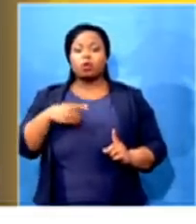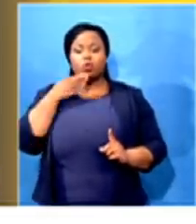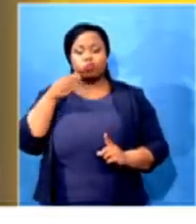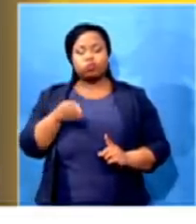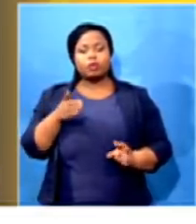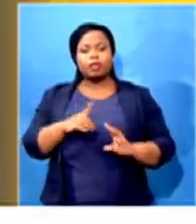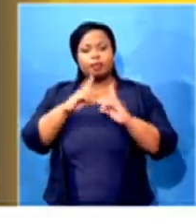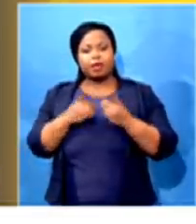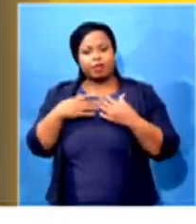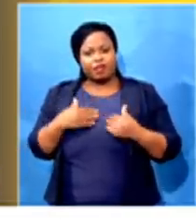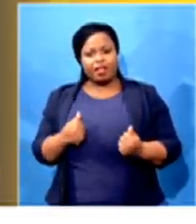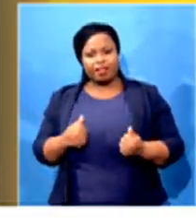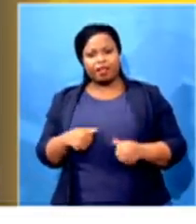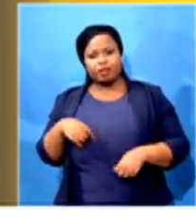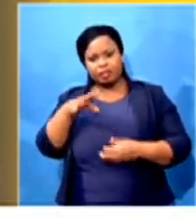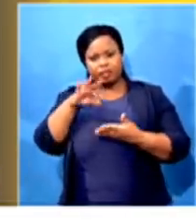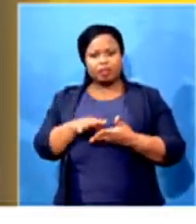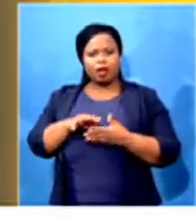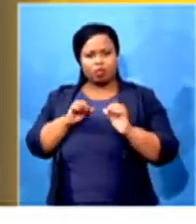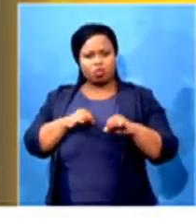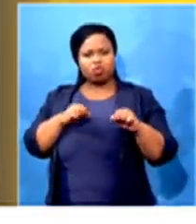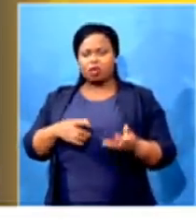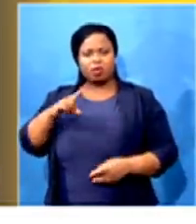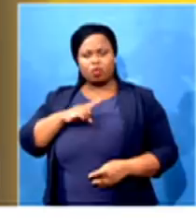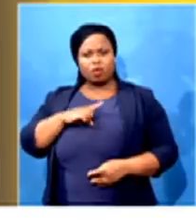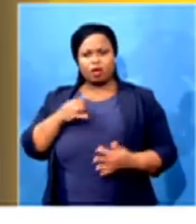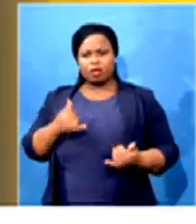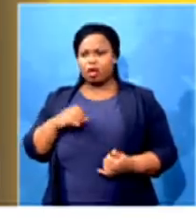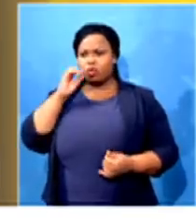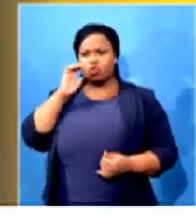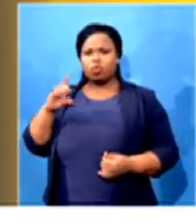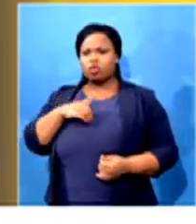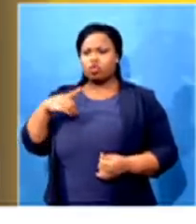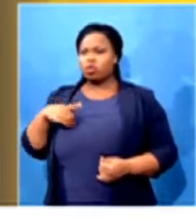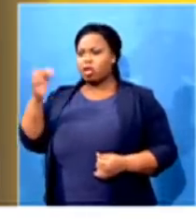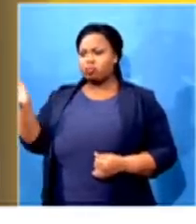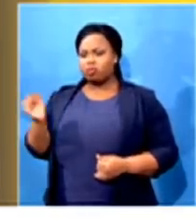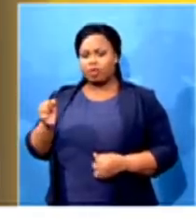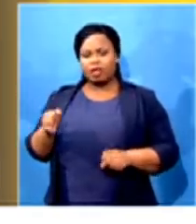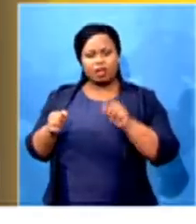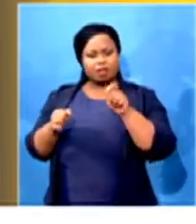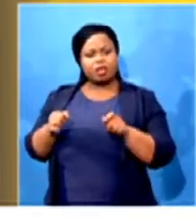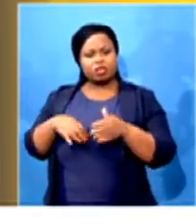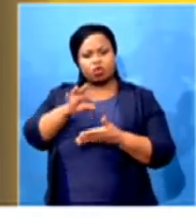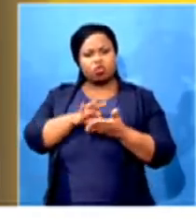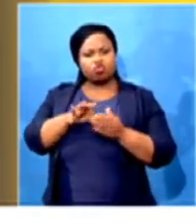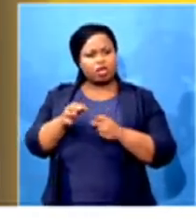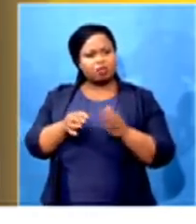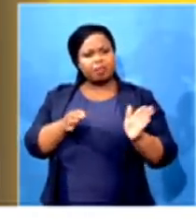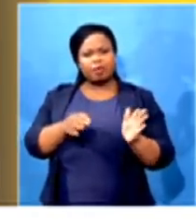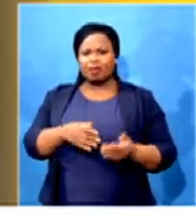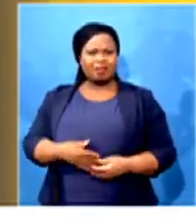Department of Health signs a contract. So why would, when a Cuban doctor come into a facility, then your contract suddenly be